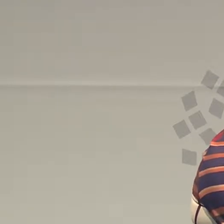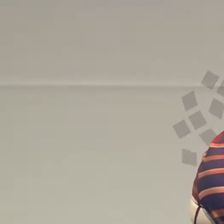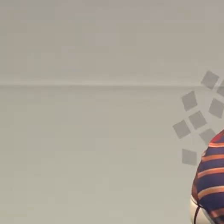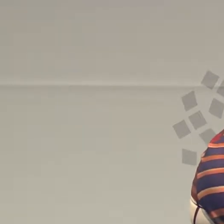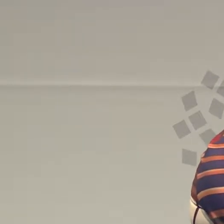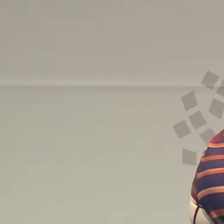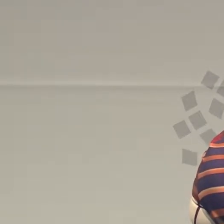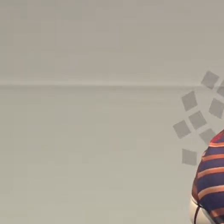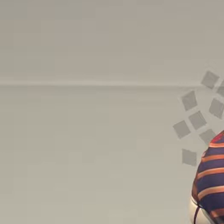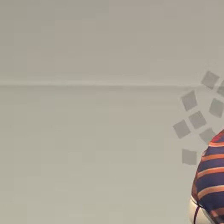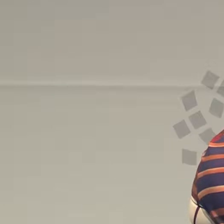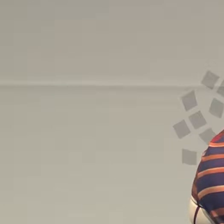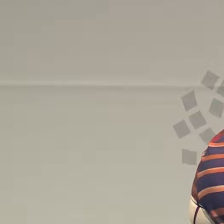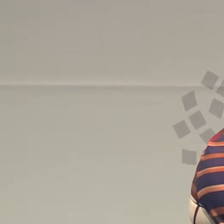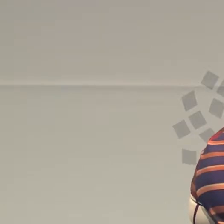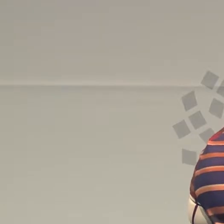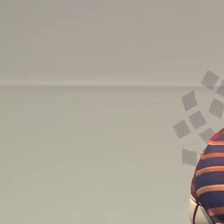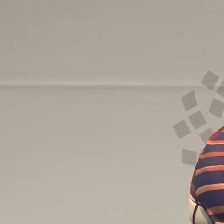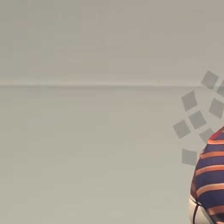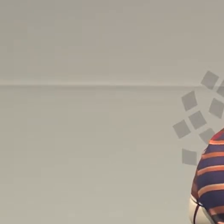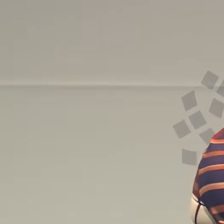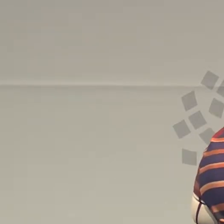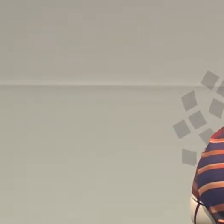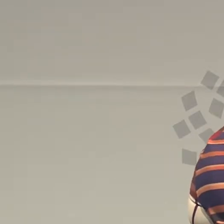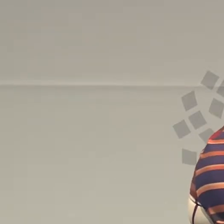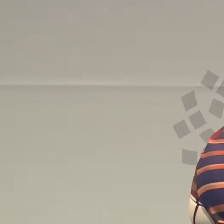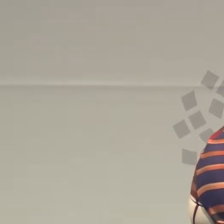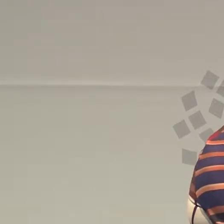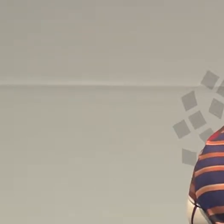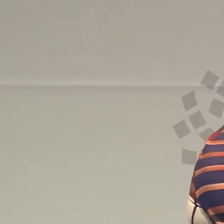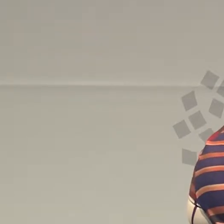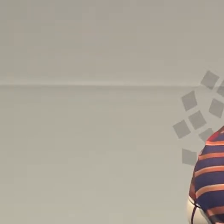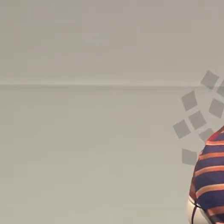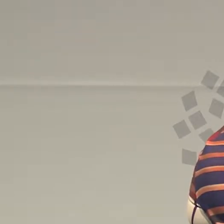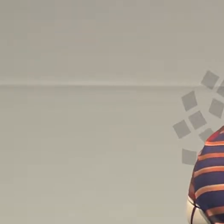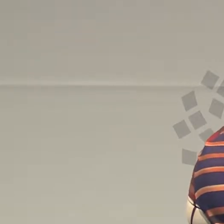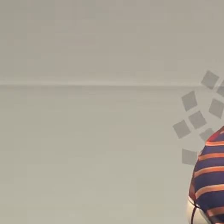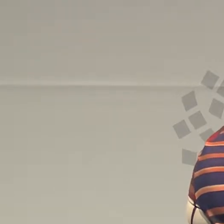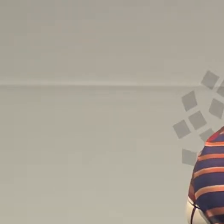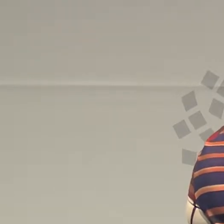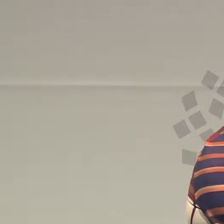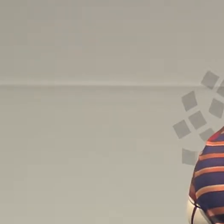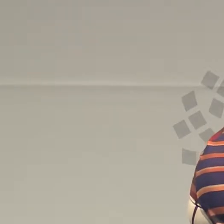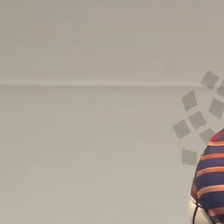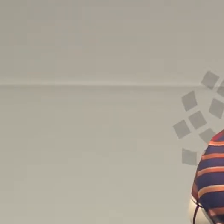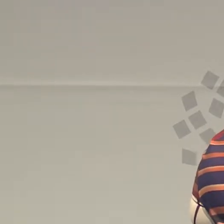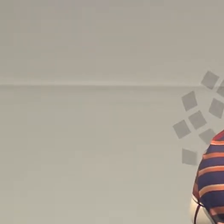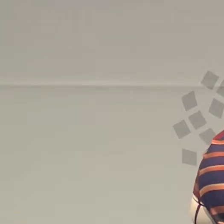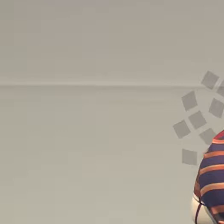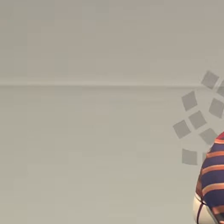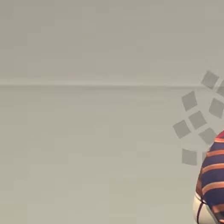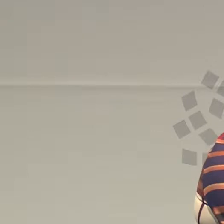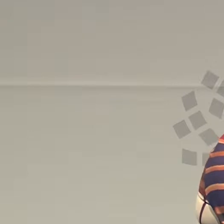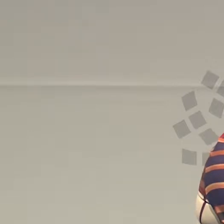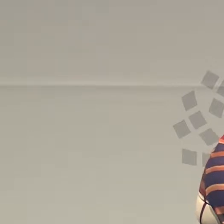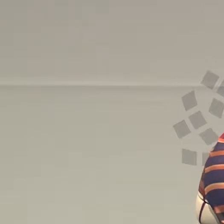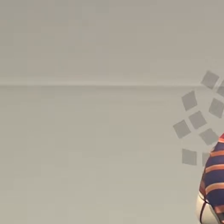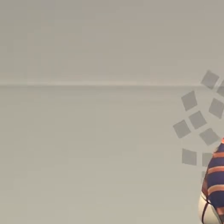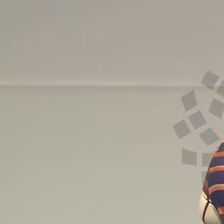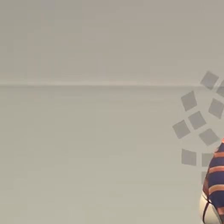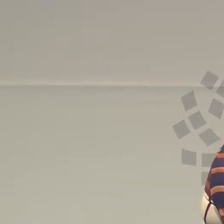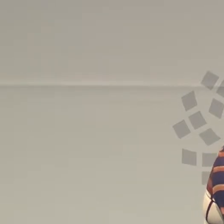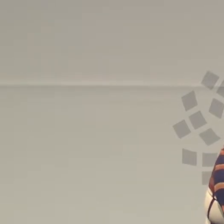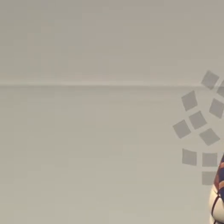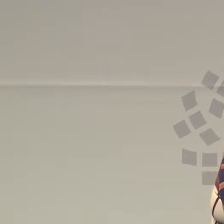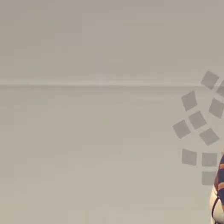that was actually my point of difference was, yes, I was a woman and there weren't that many women in the team at the time either, but I felt most other because I